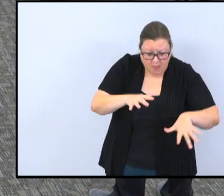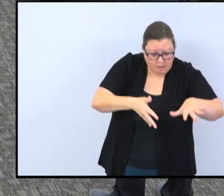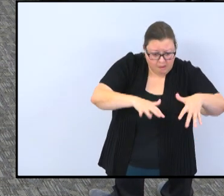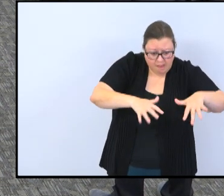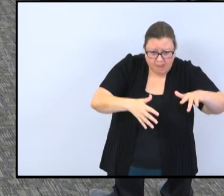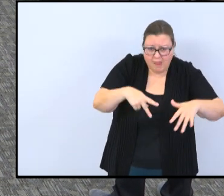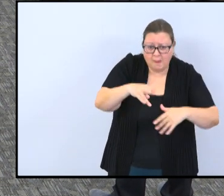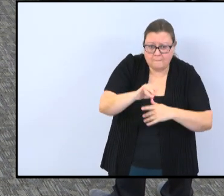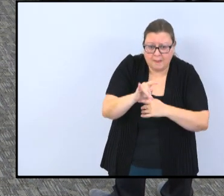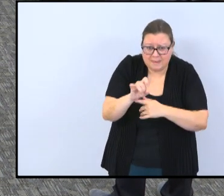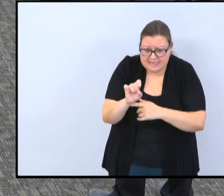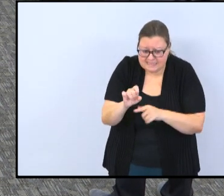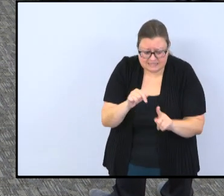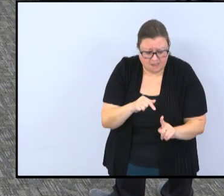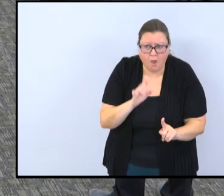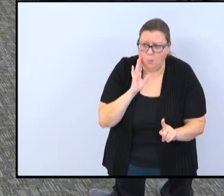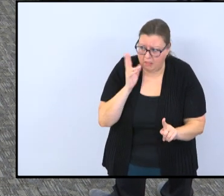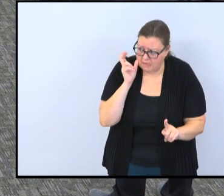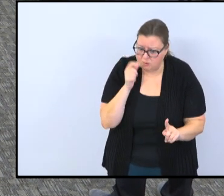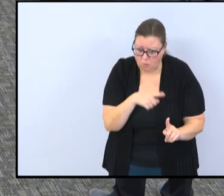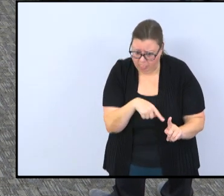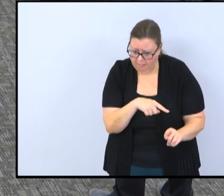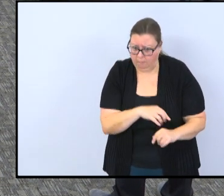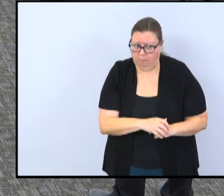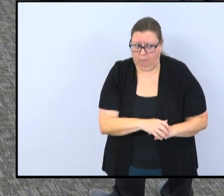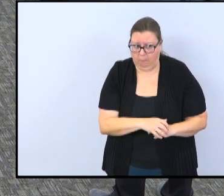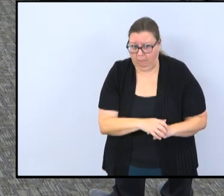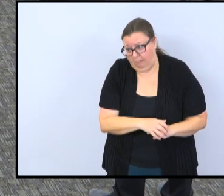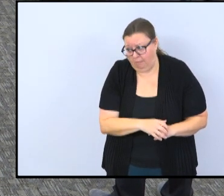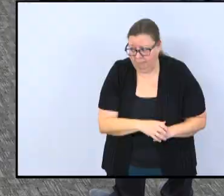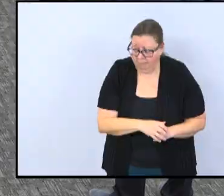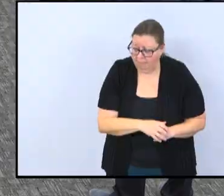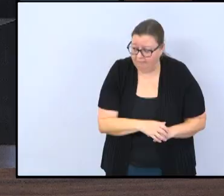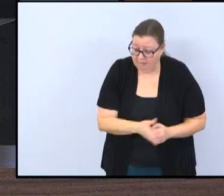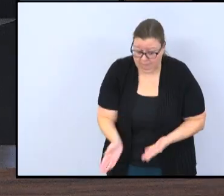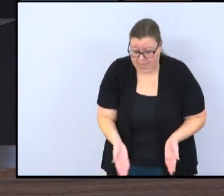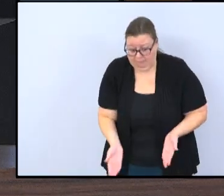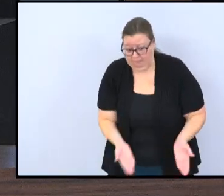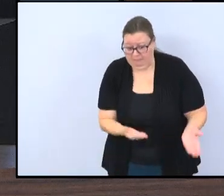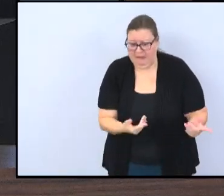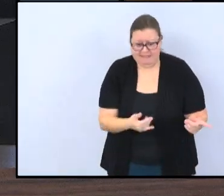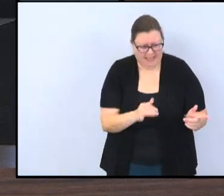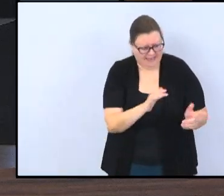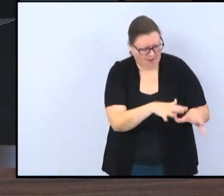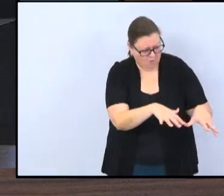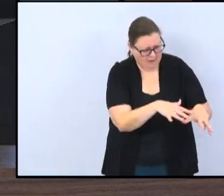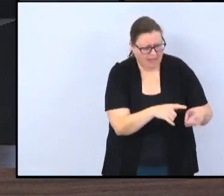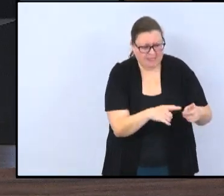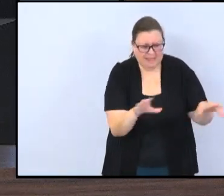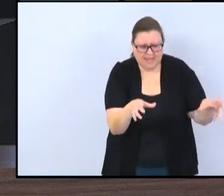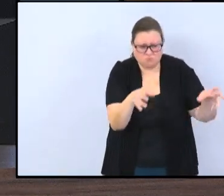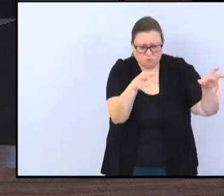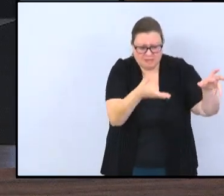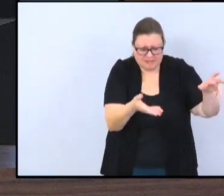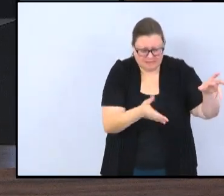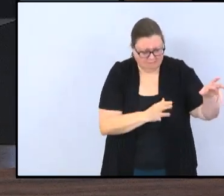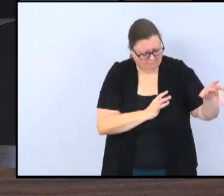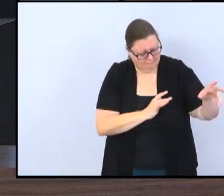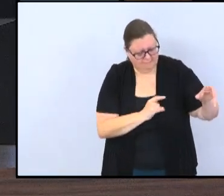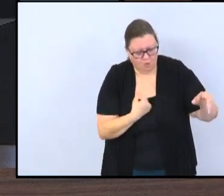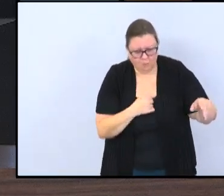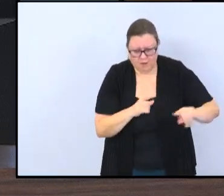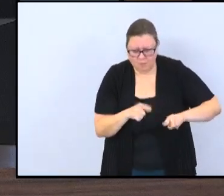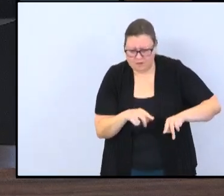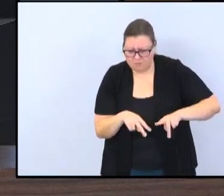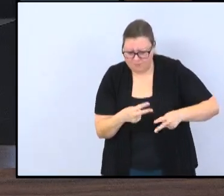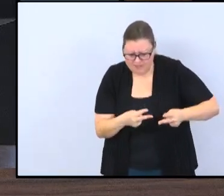she'll listen to that. She's like in. And just even that little clay, that little castle clay. I mean, that's what when we went to